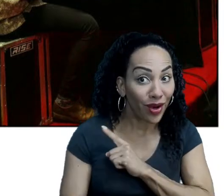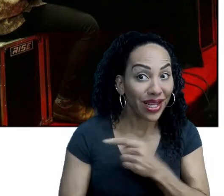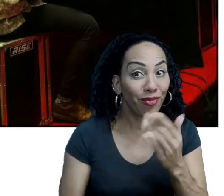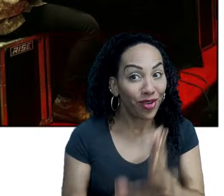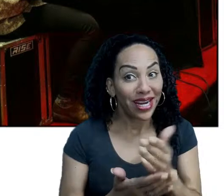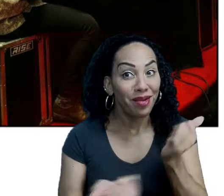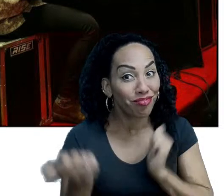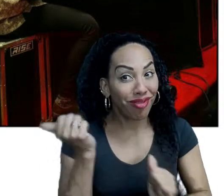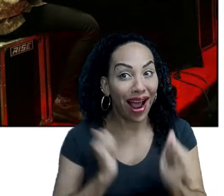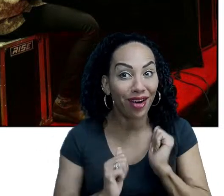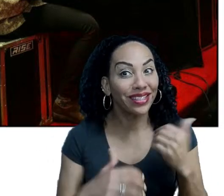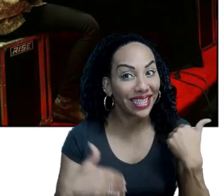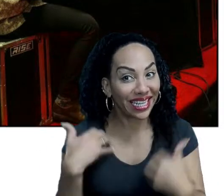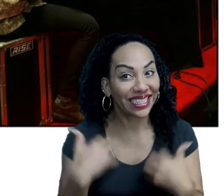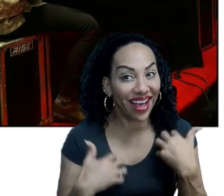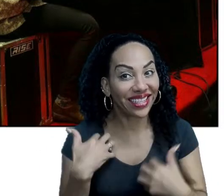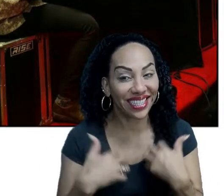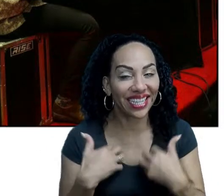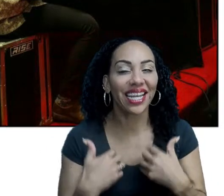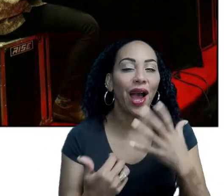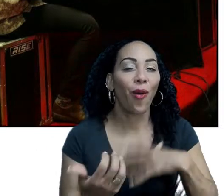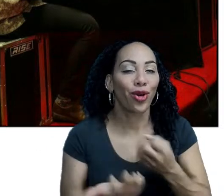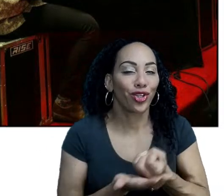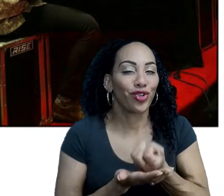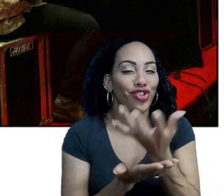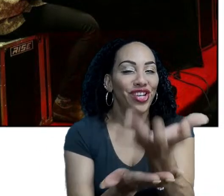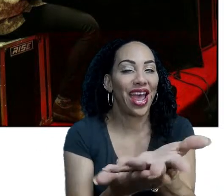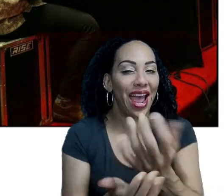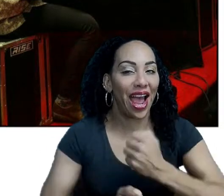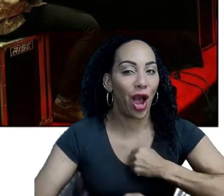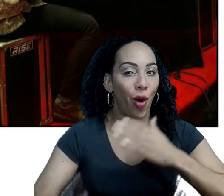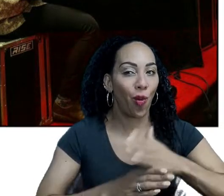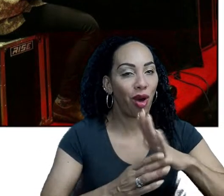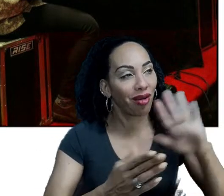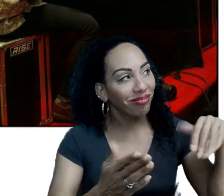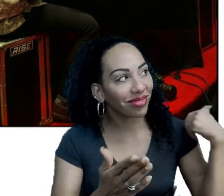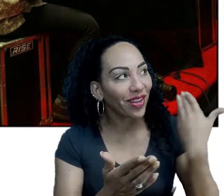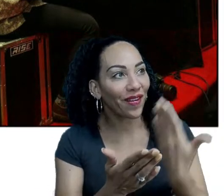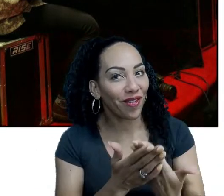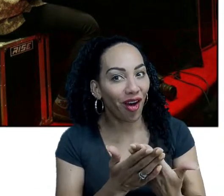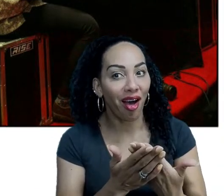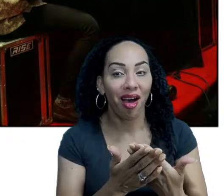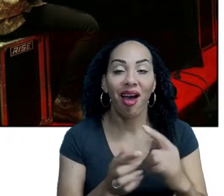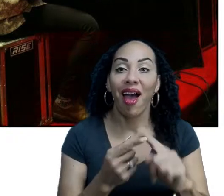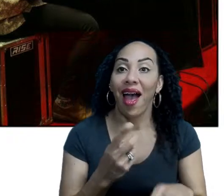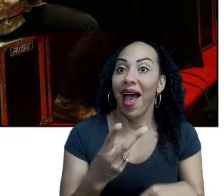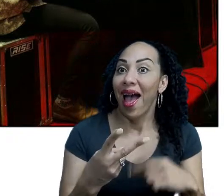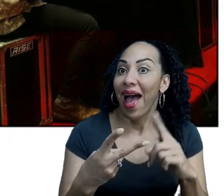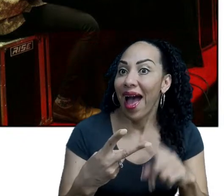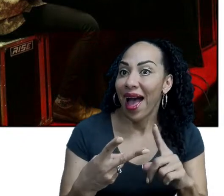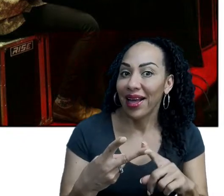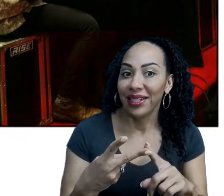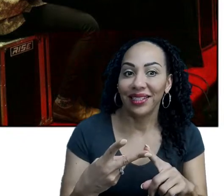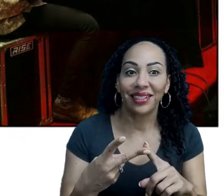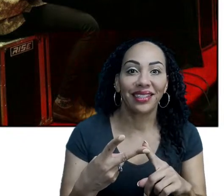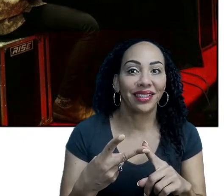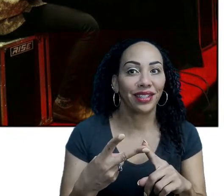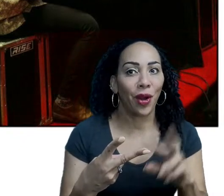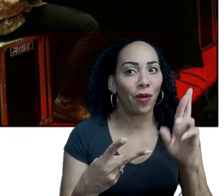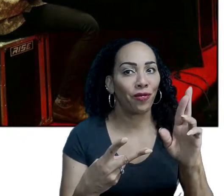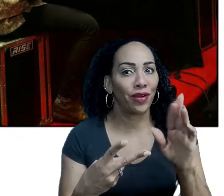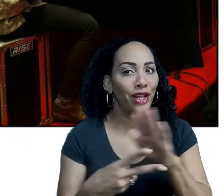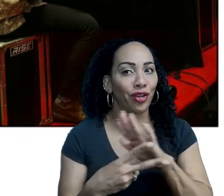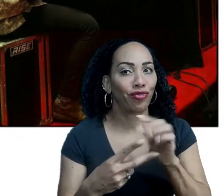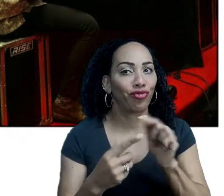So I'd like to just share some of our work with you. And secondly, hopefully not get too excited and waffly that I don't give you some hopefully